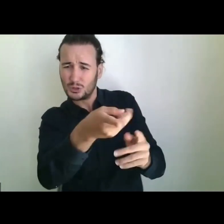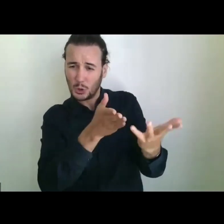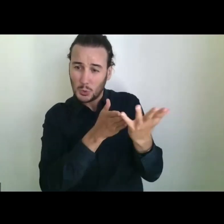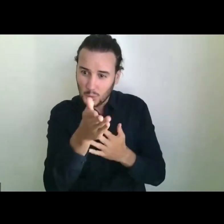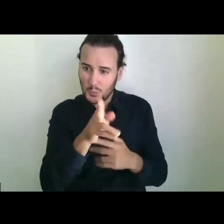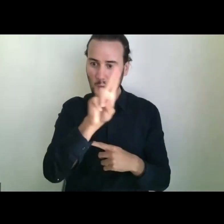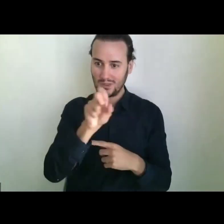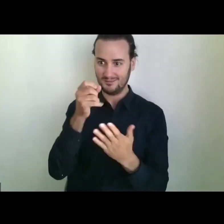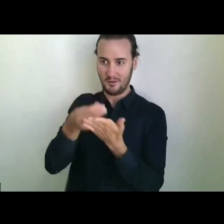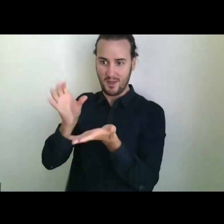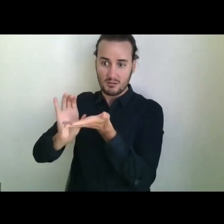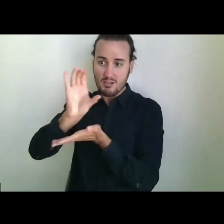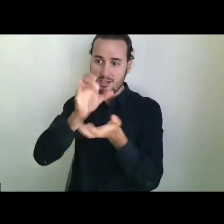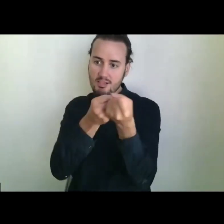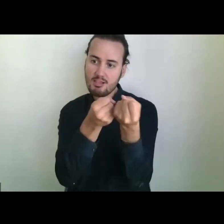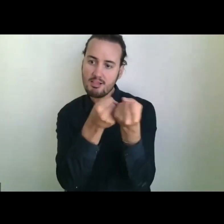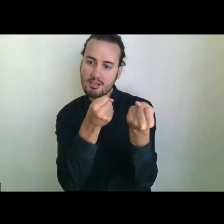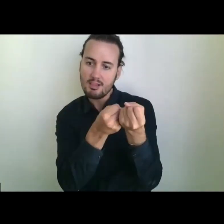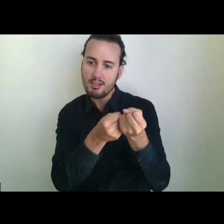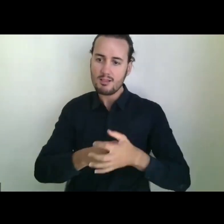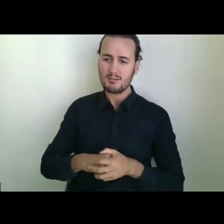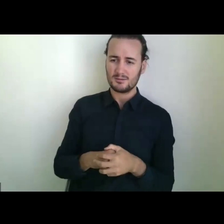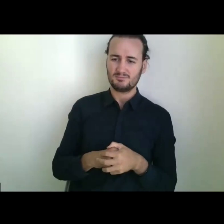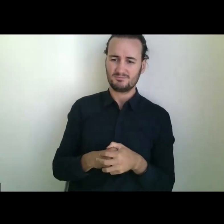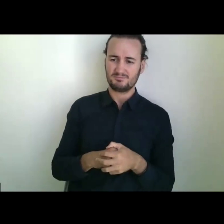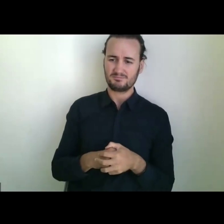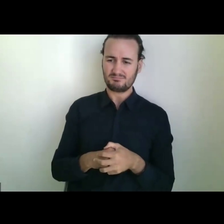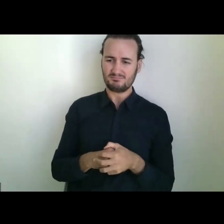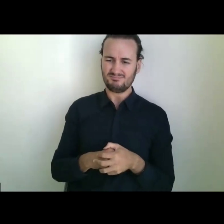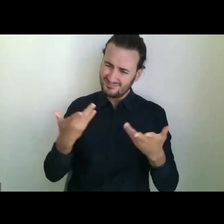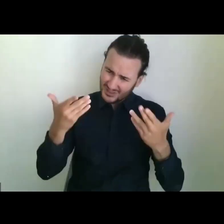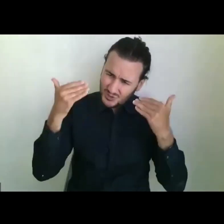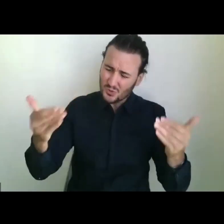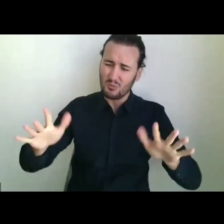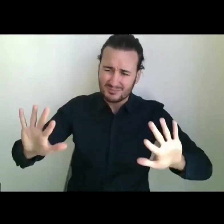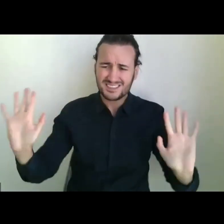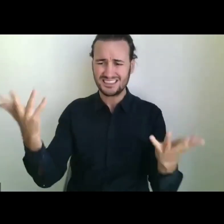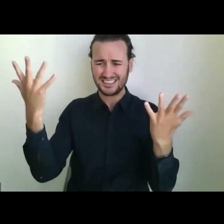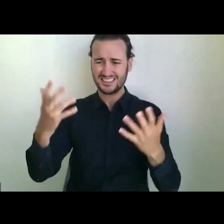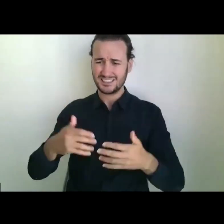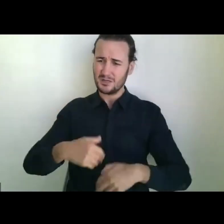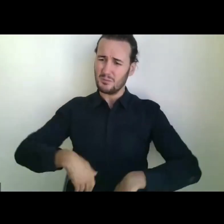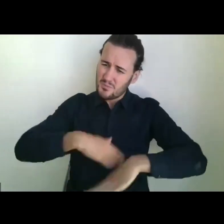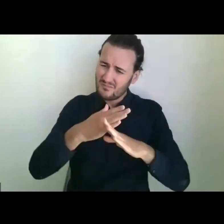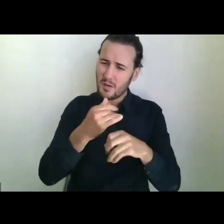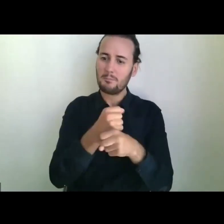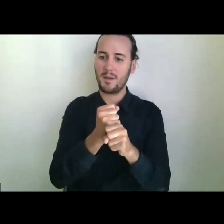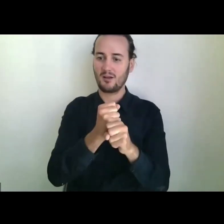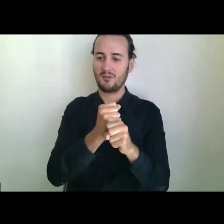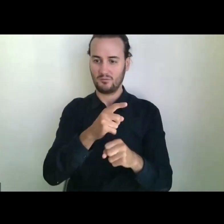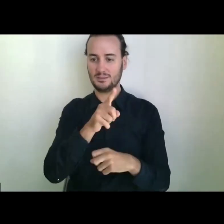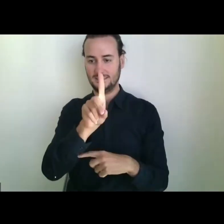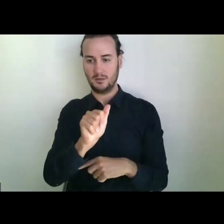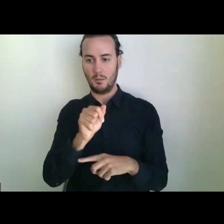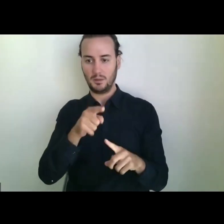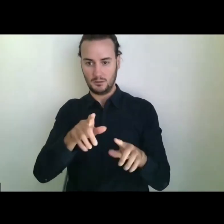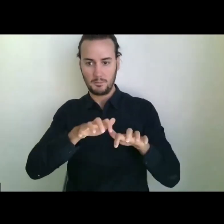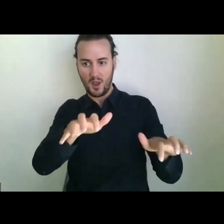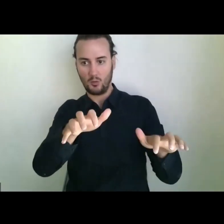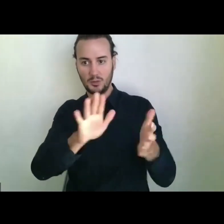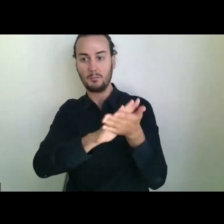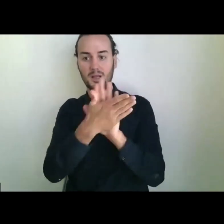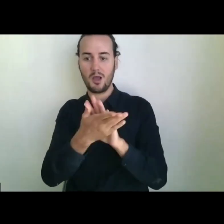apartheid? So let us organize. Prevent manufactured disablement from being normalized. Do